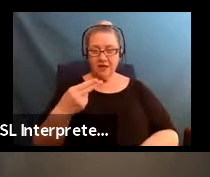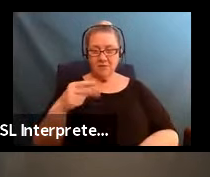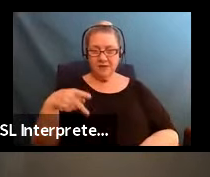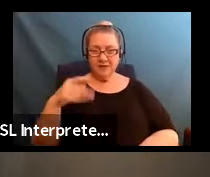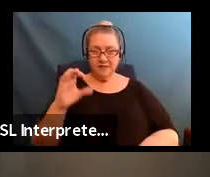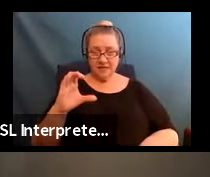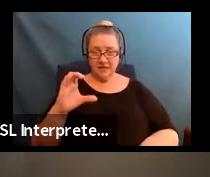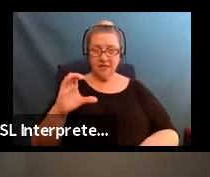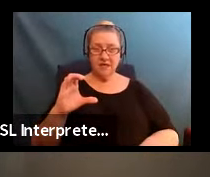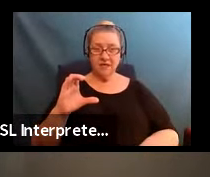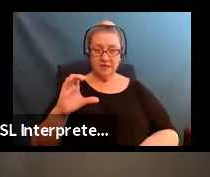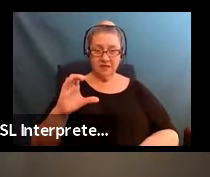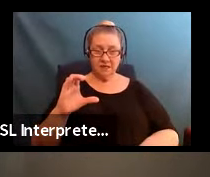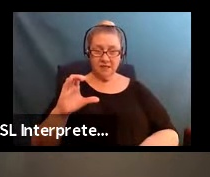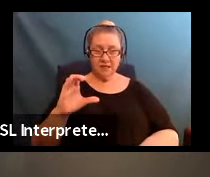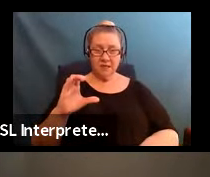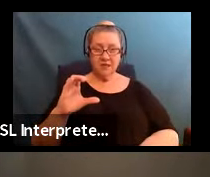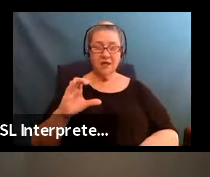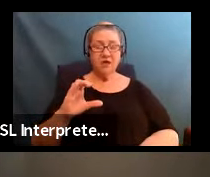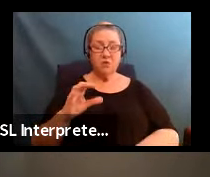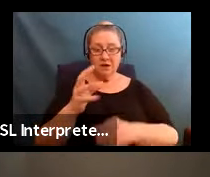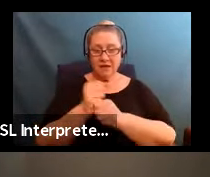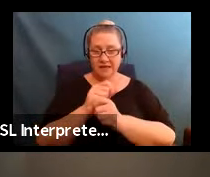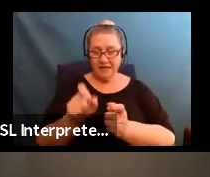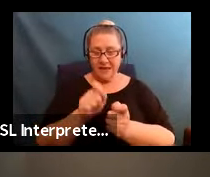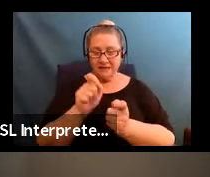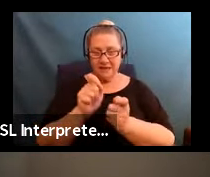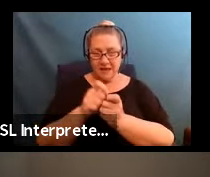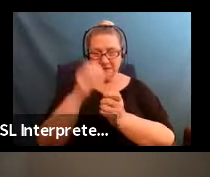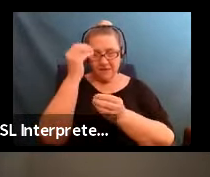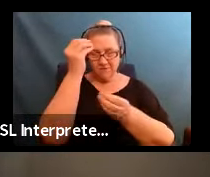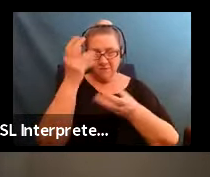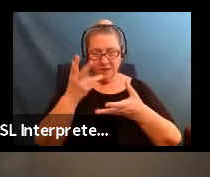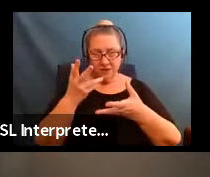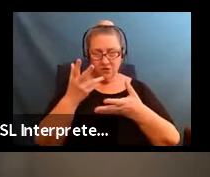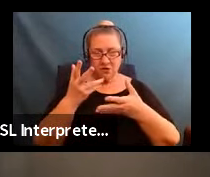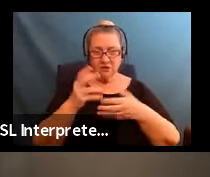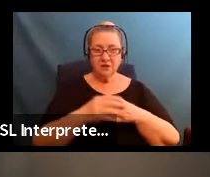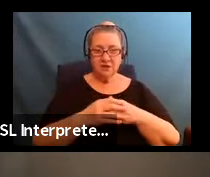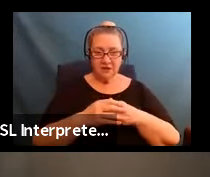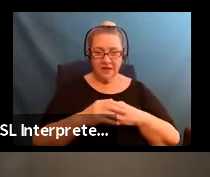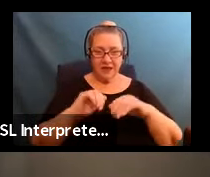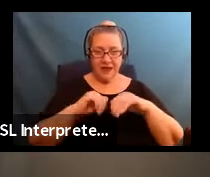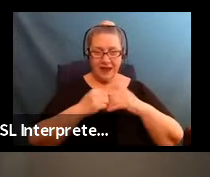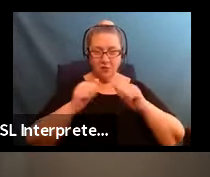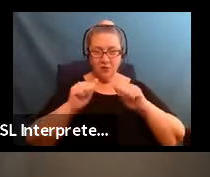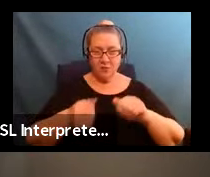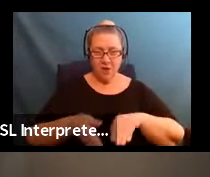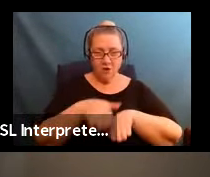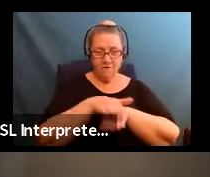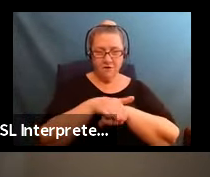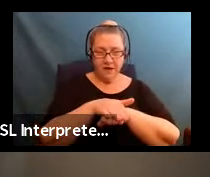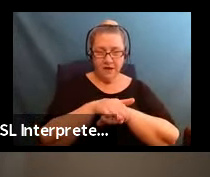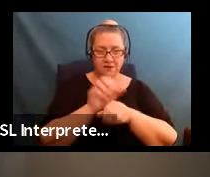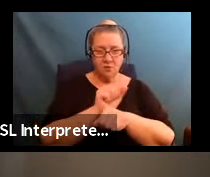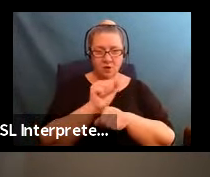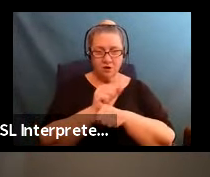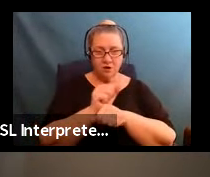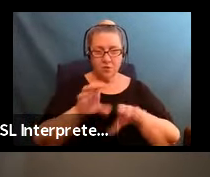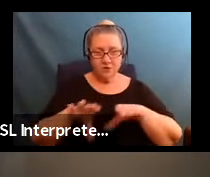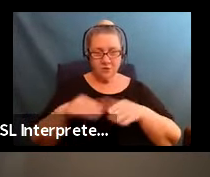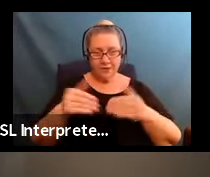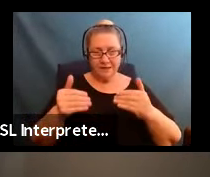making sure that we're getting the data that we need on the Medi-Cal population and looking how do we overlay that with the work that we're doing so that we can make sure